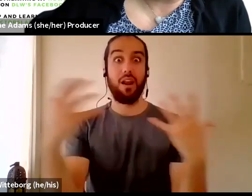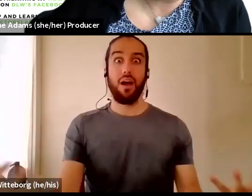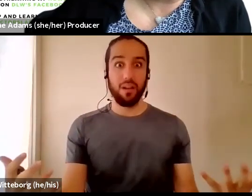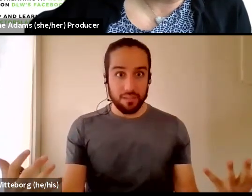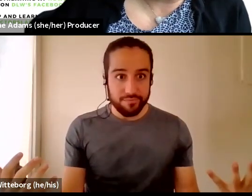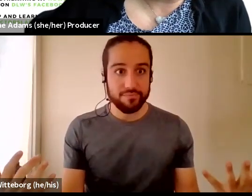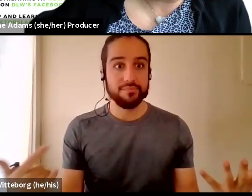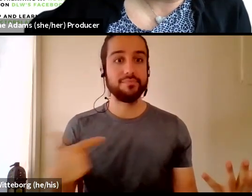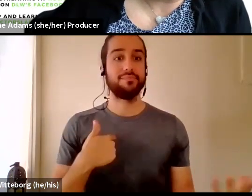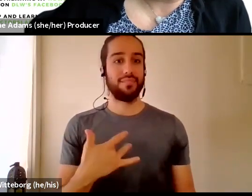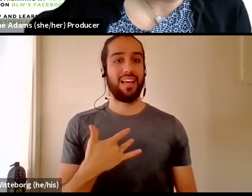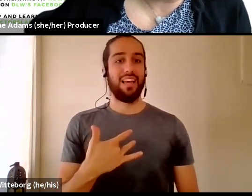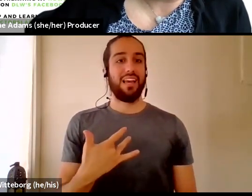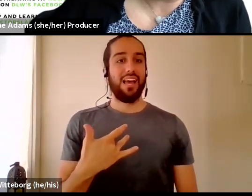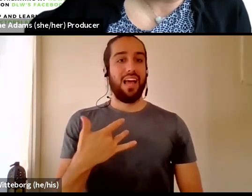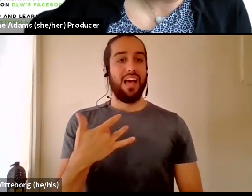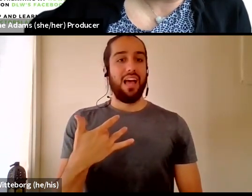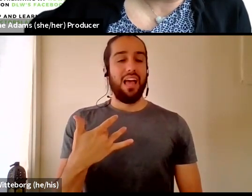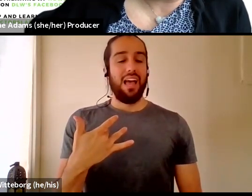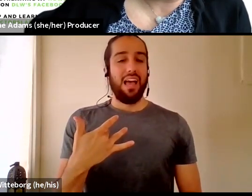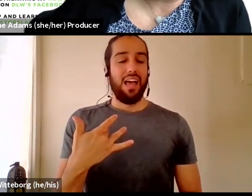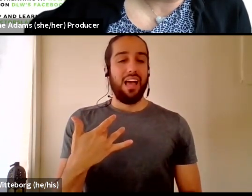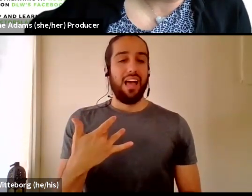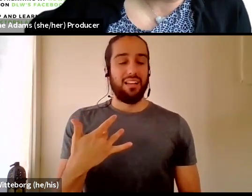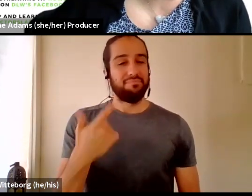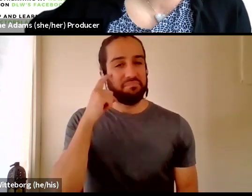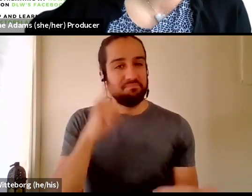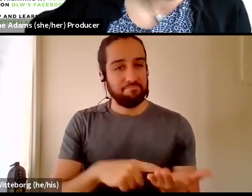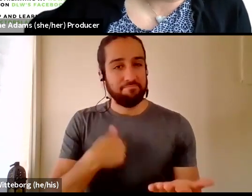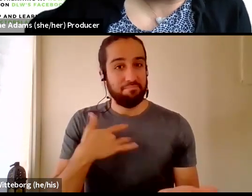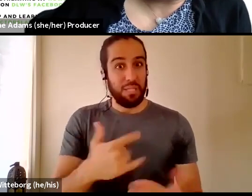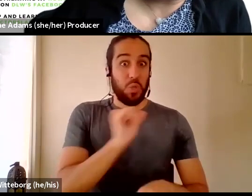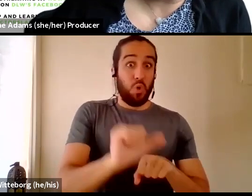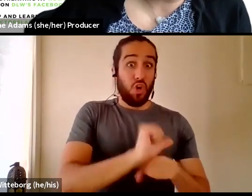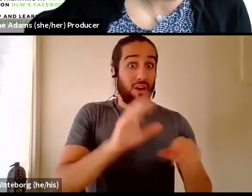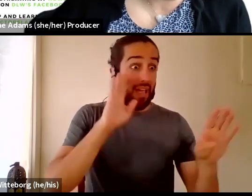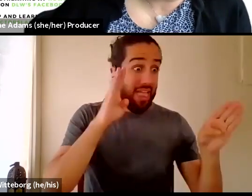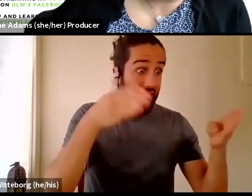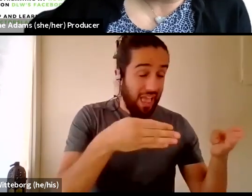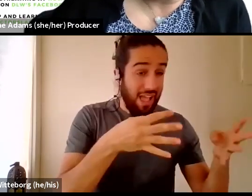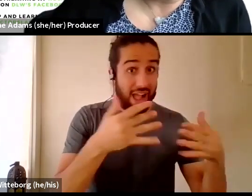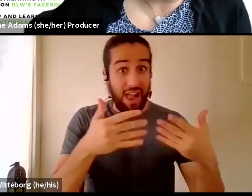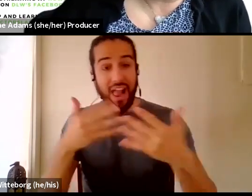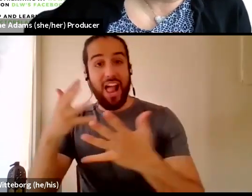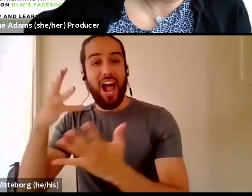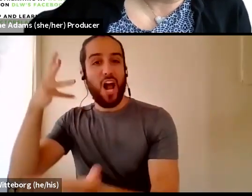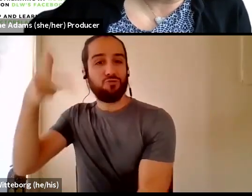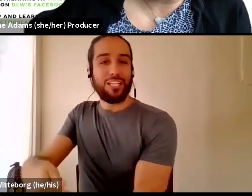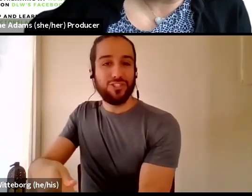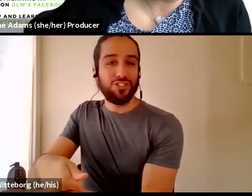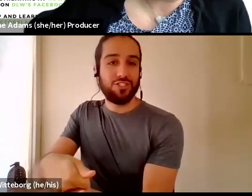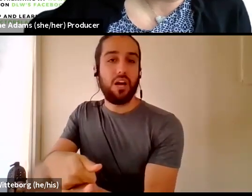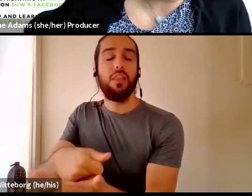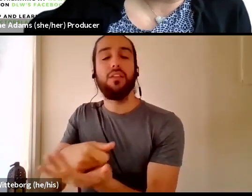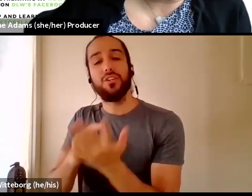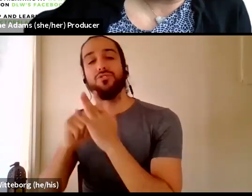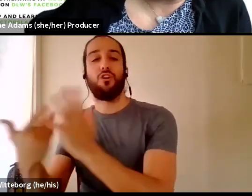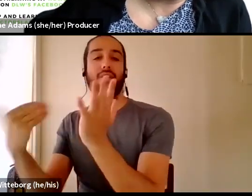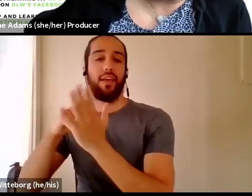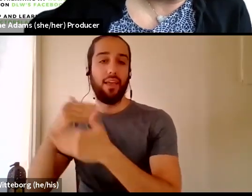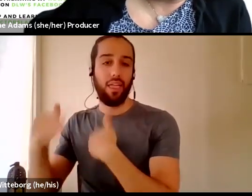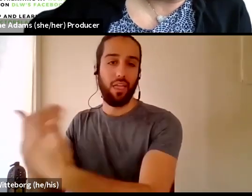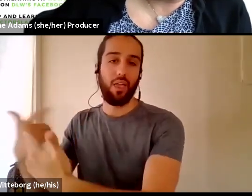I work and then I crash and then I start over again. And we have to build